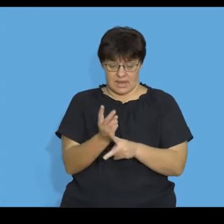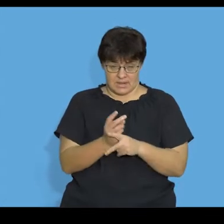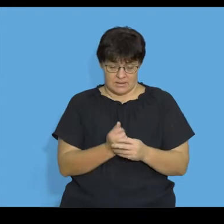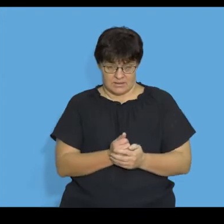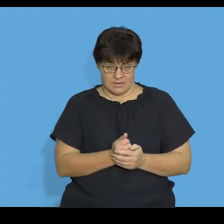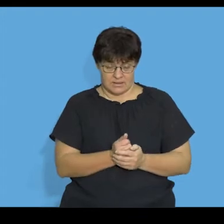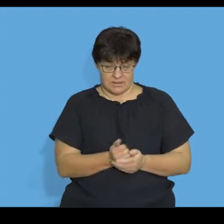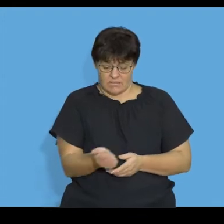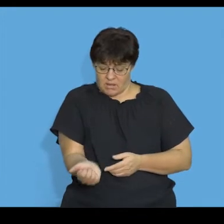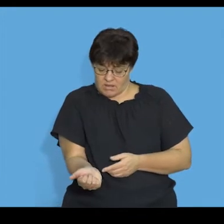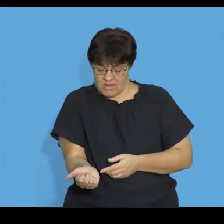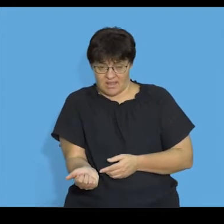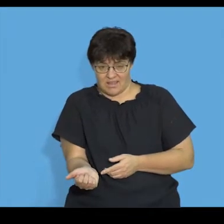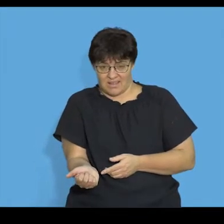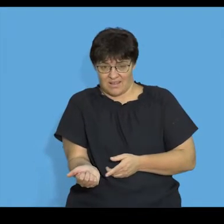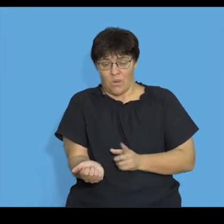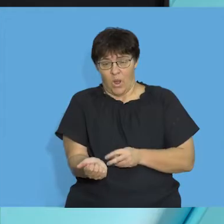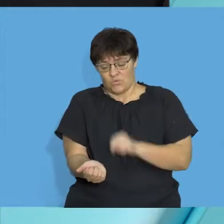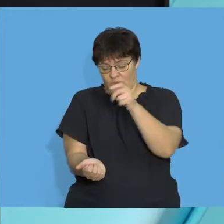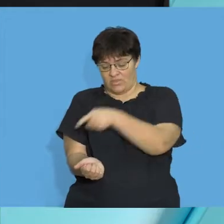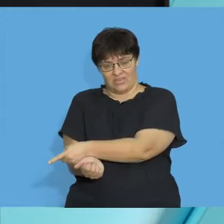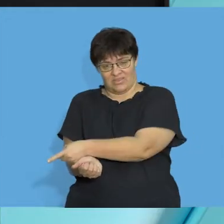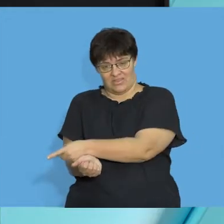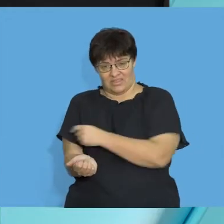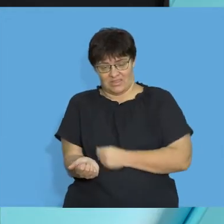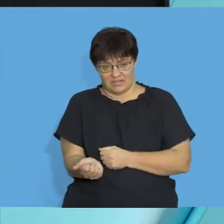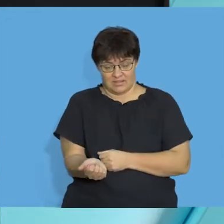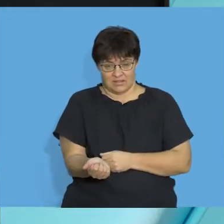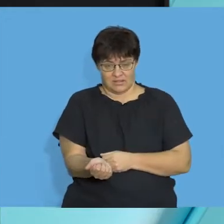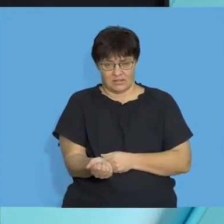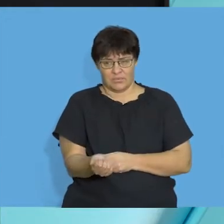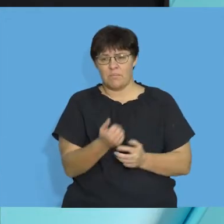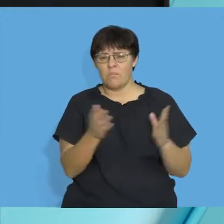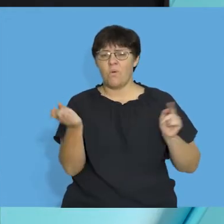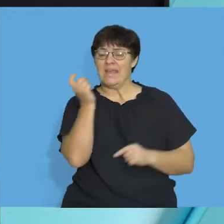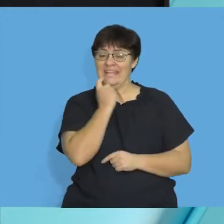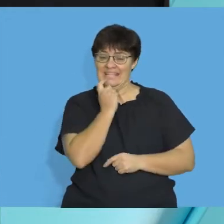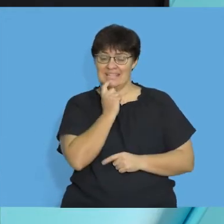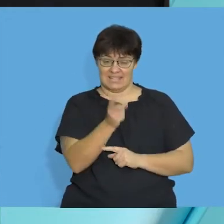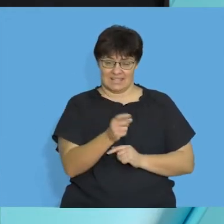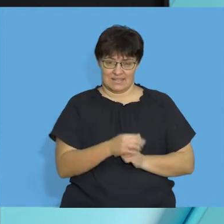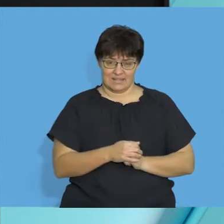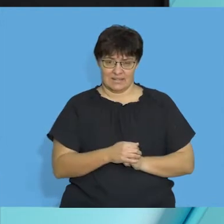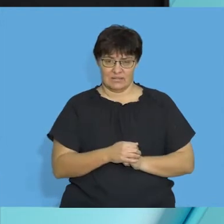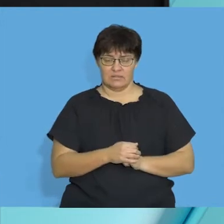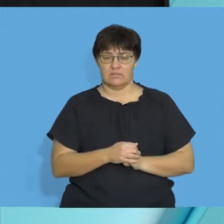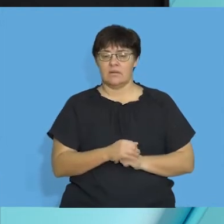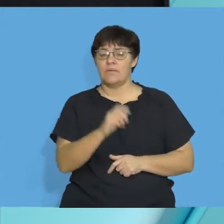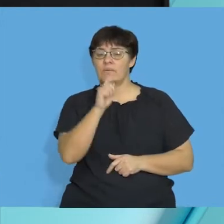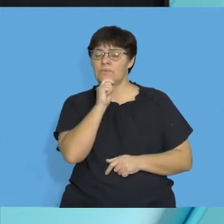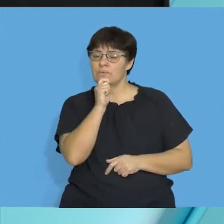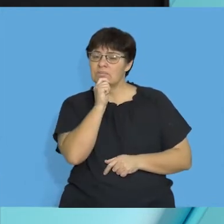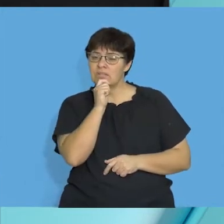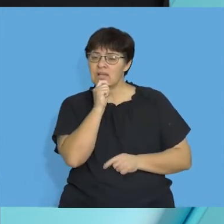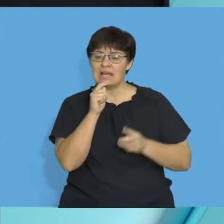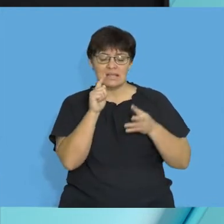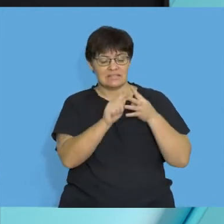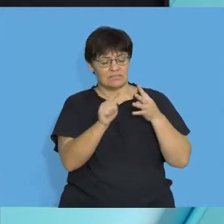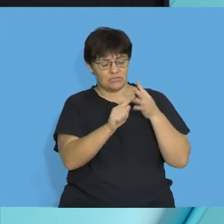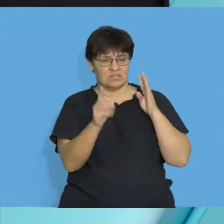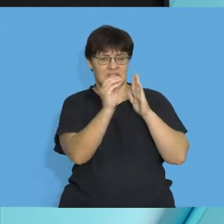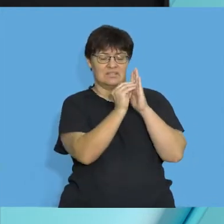can indicate the direction of current. But just to make it a little bit easier, I'd like us to use the different